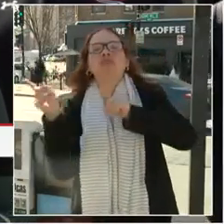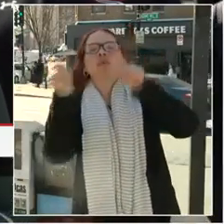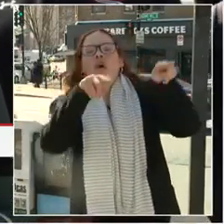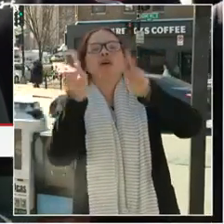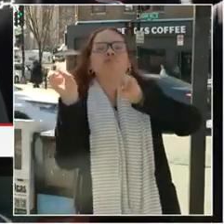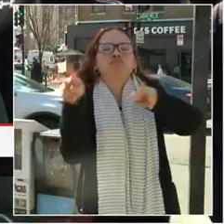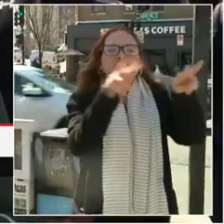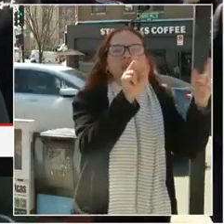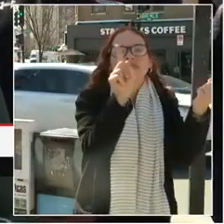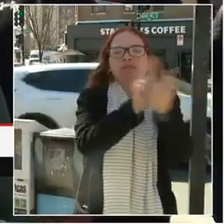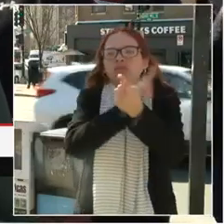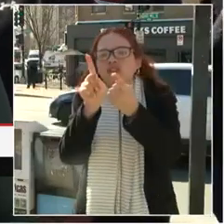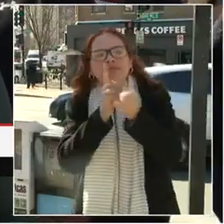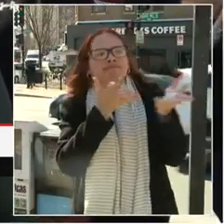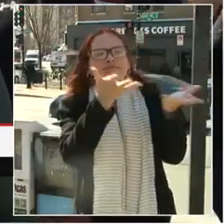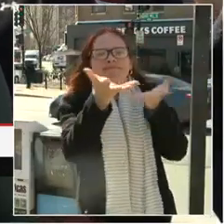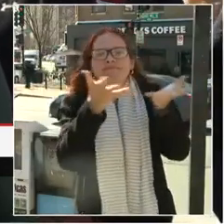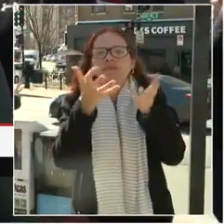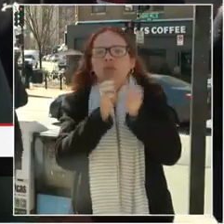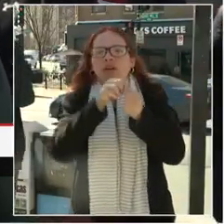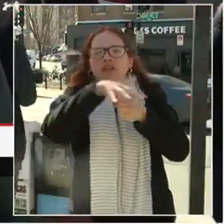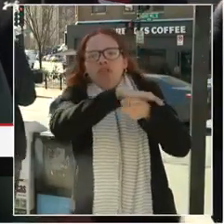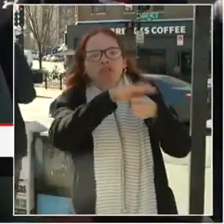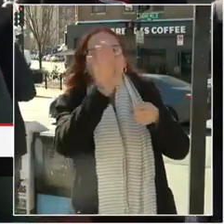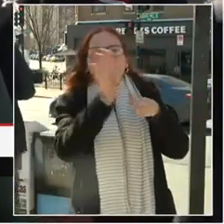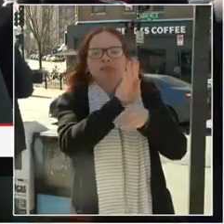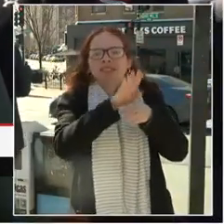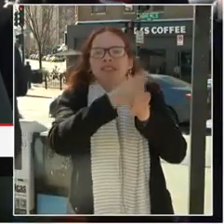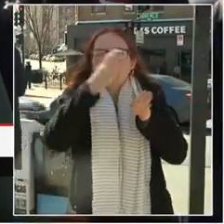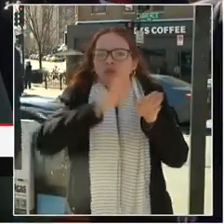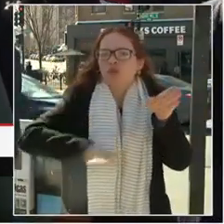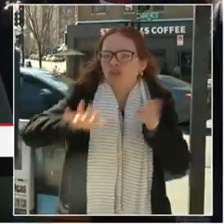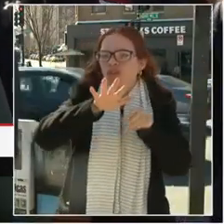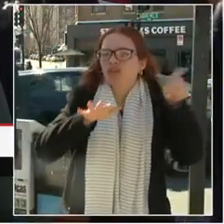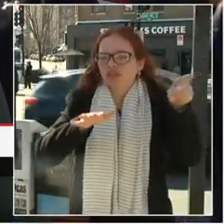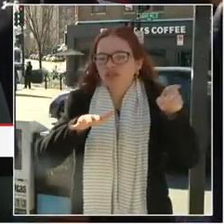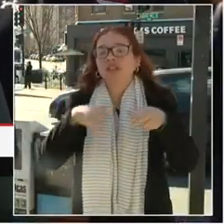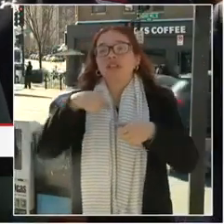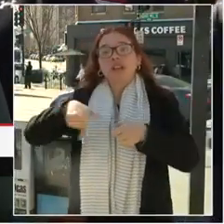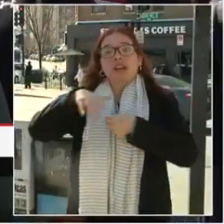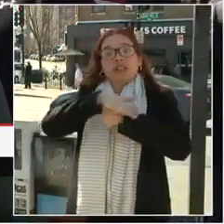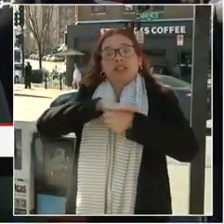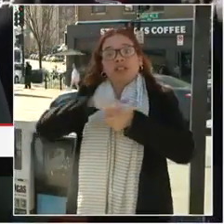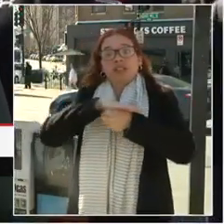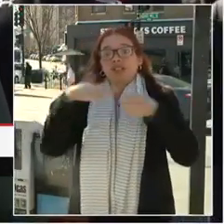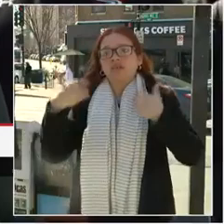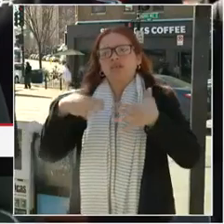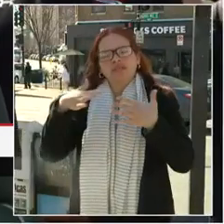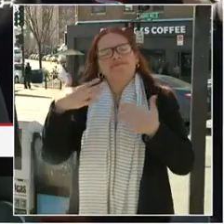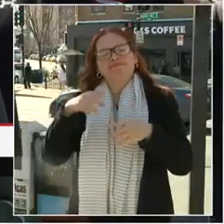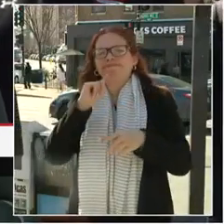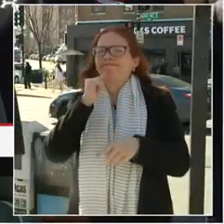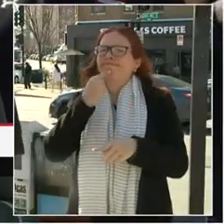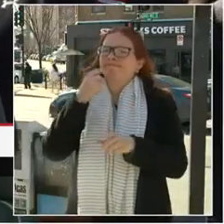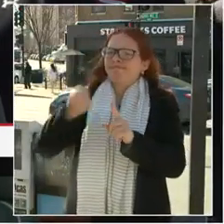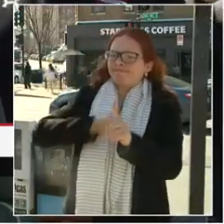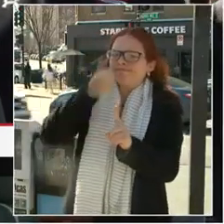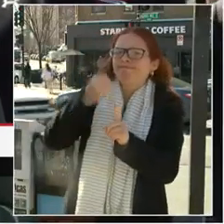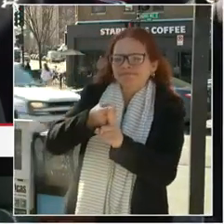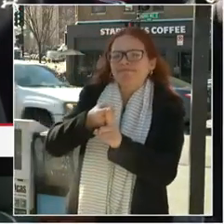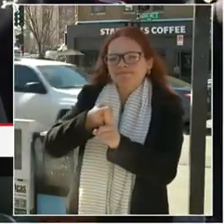neighbors. We know that this neighborhood has been particularly hard hit with burglaries and